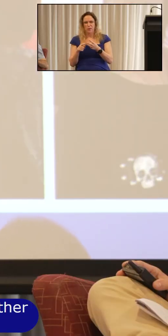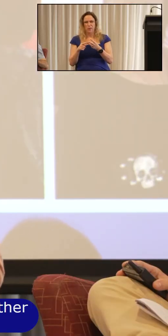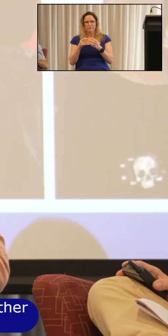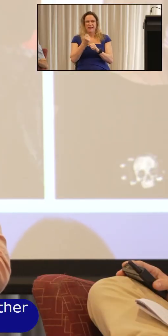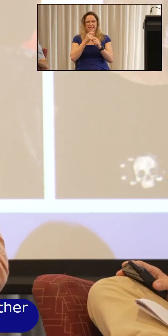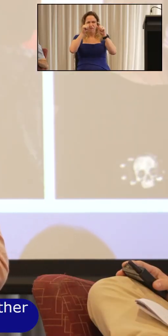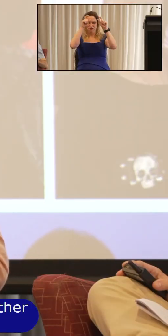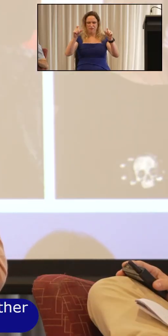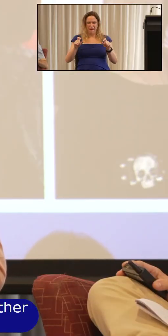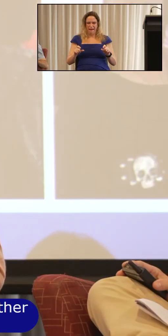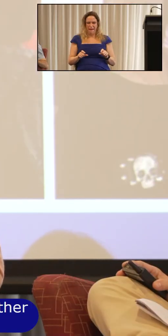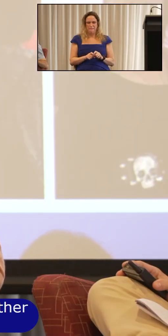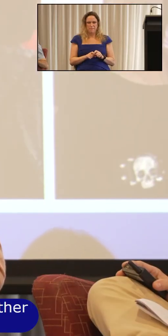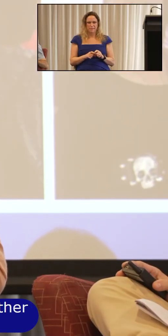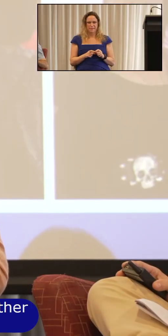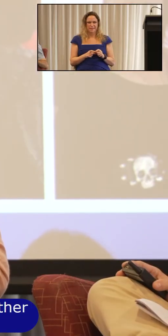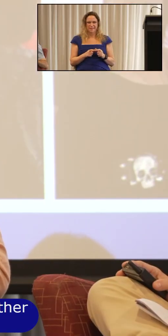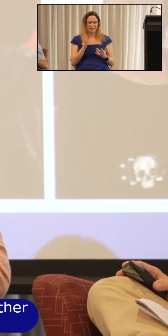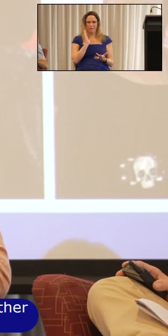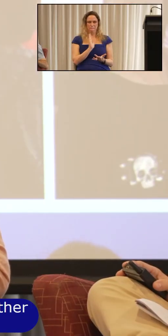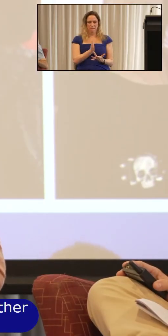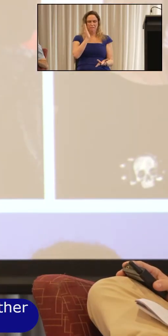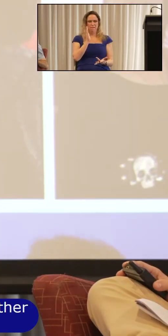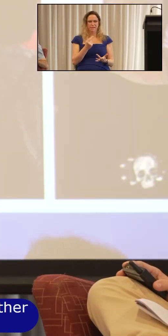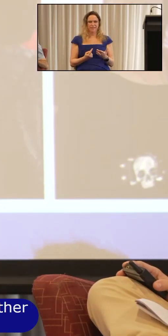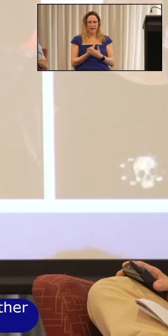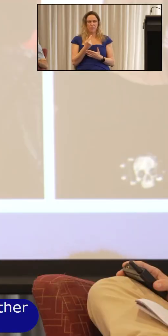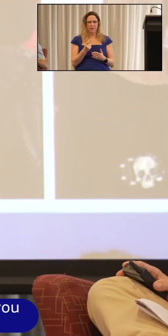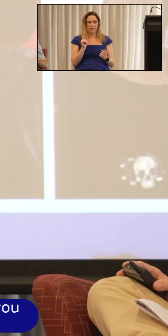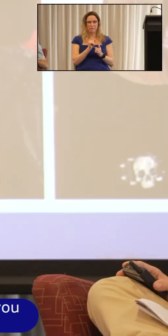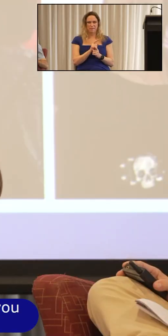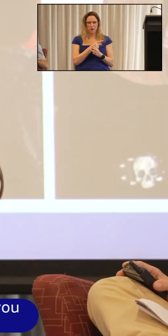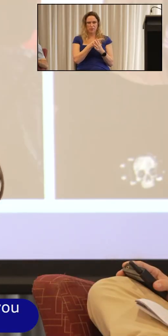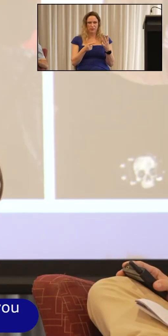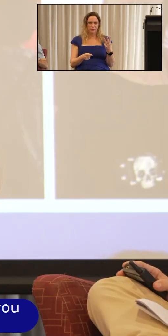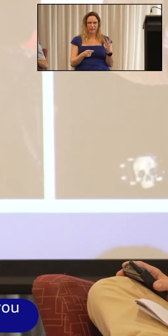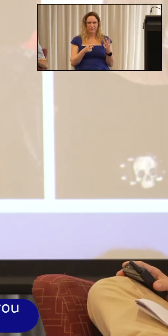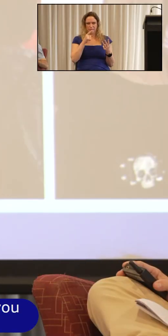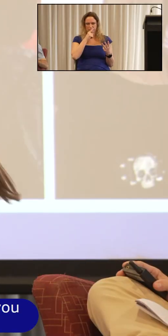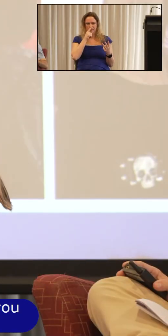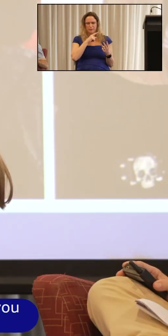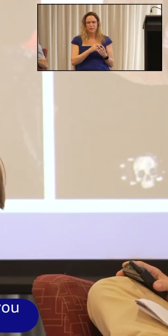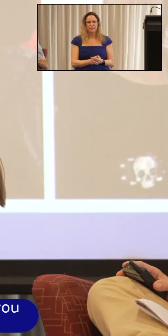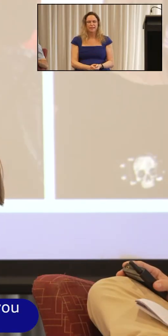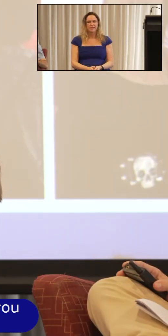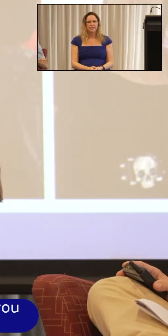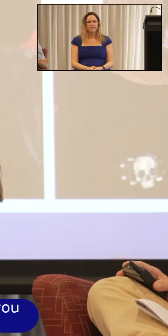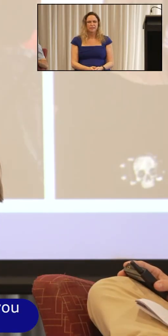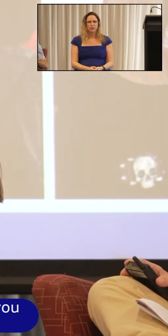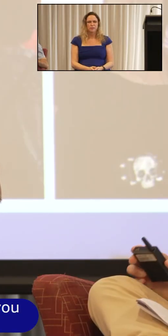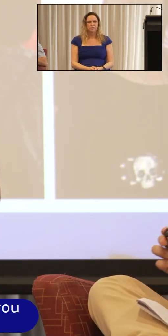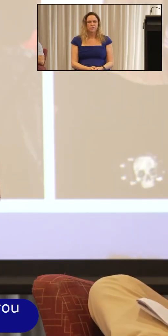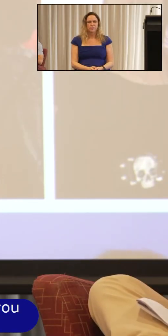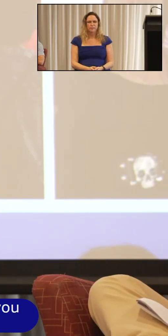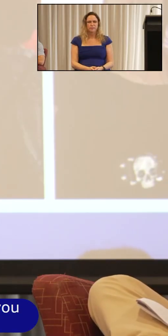how do you know? That just fell in our lap. So, and from that, the photo on this